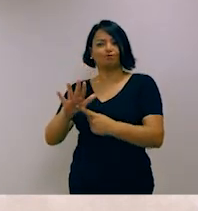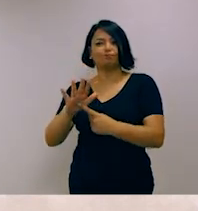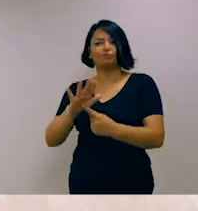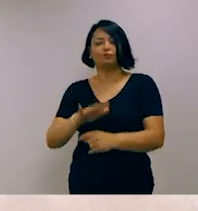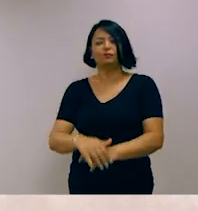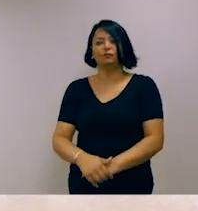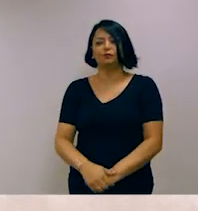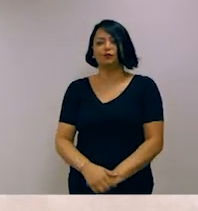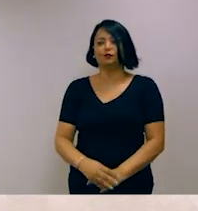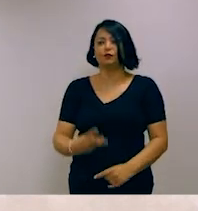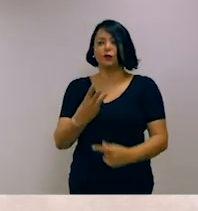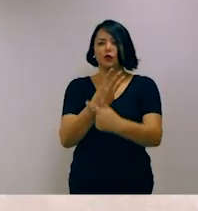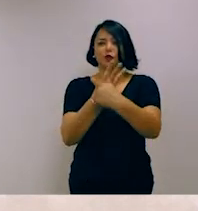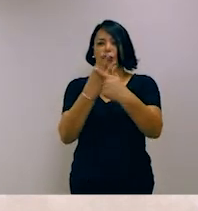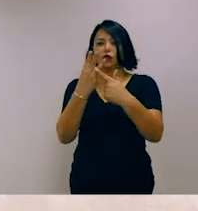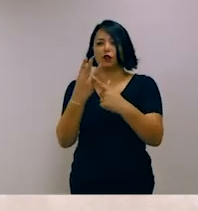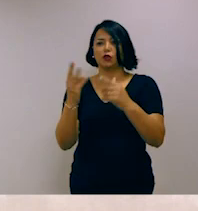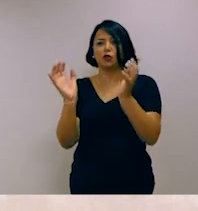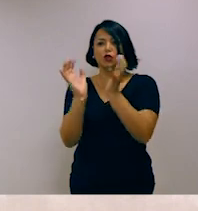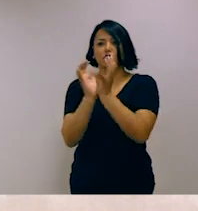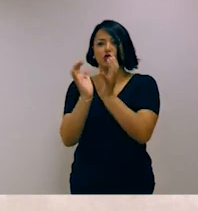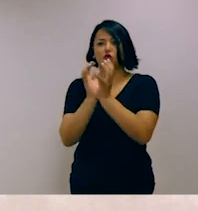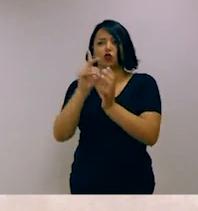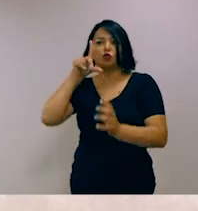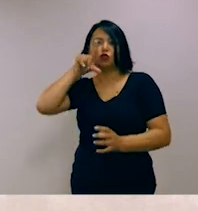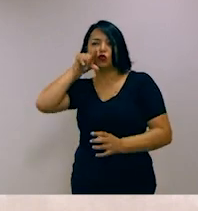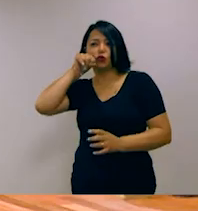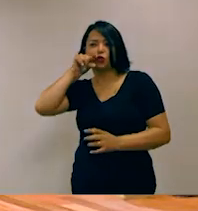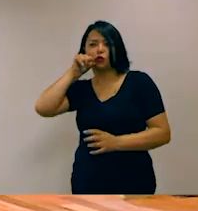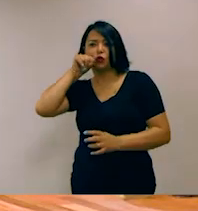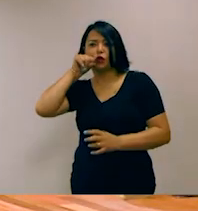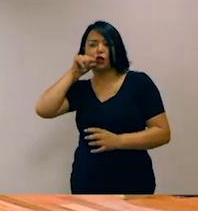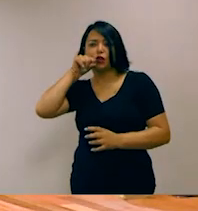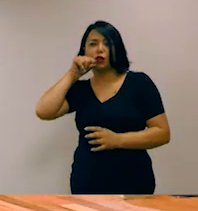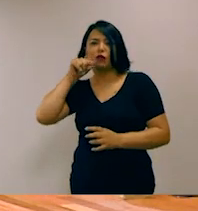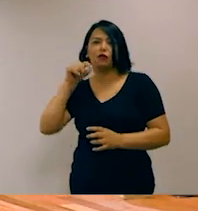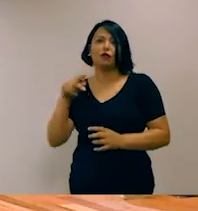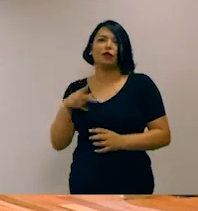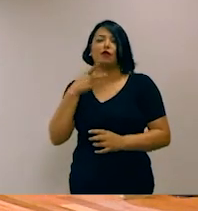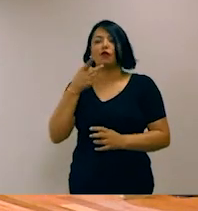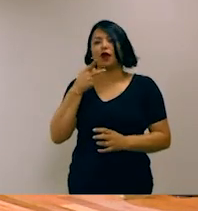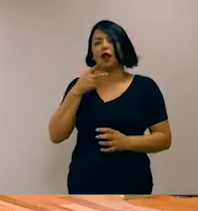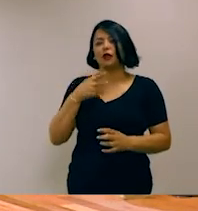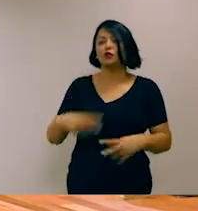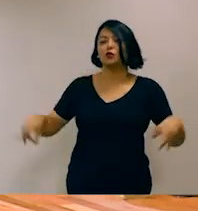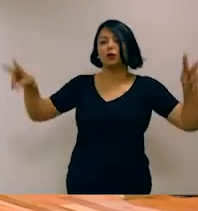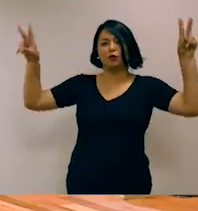can see this, it's well defined. You can see three groups of tweets